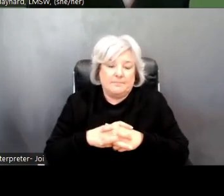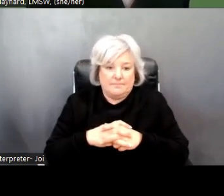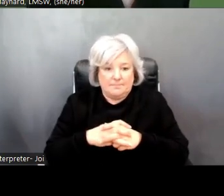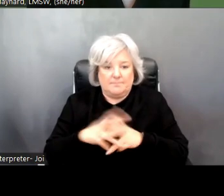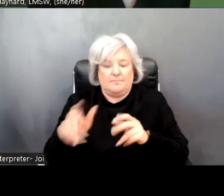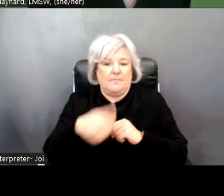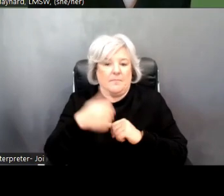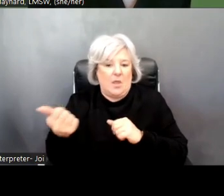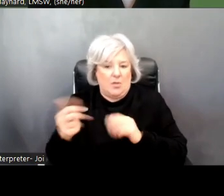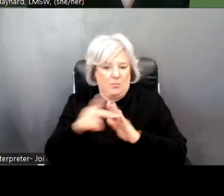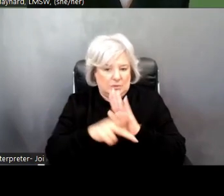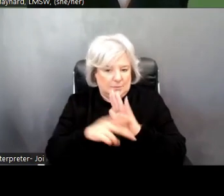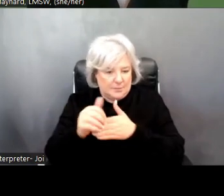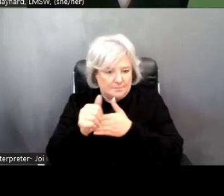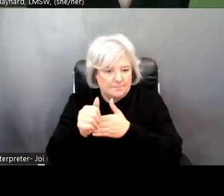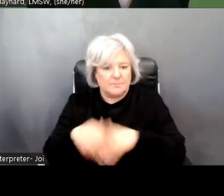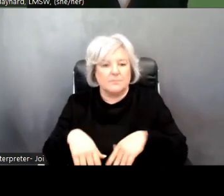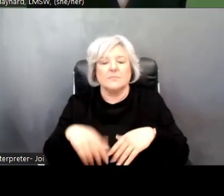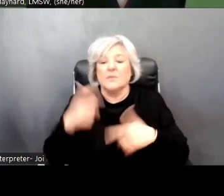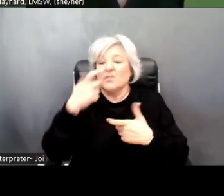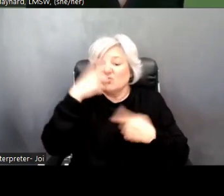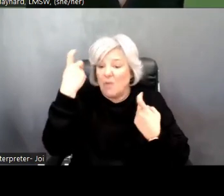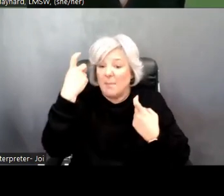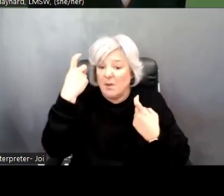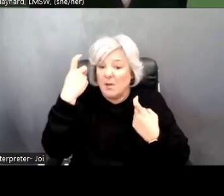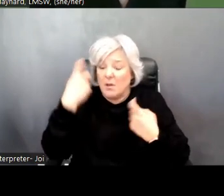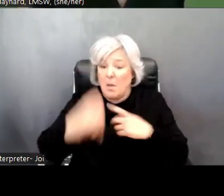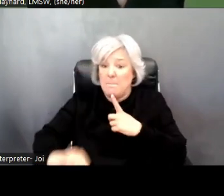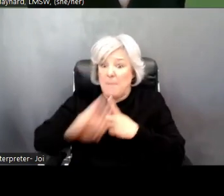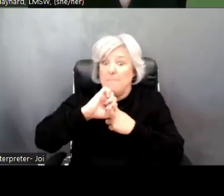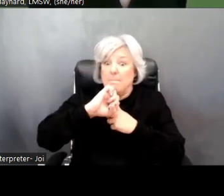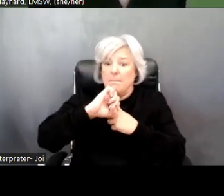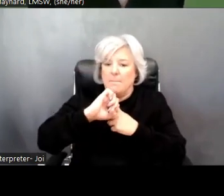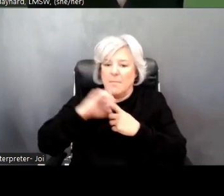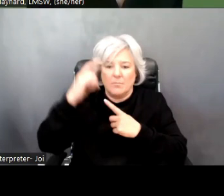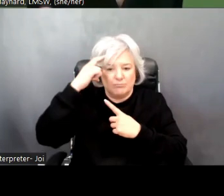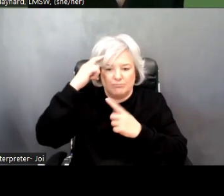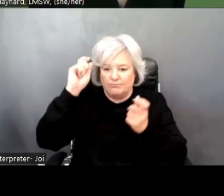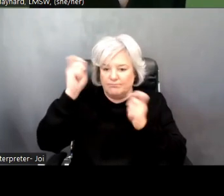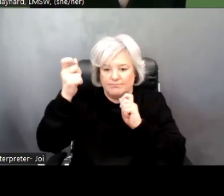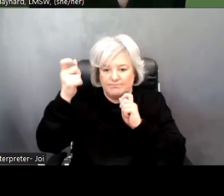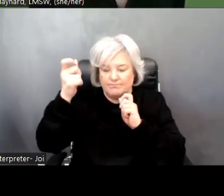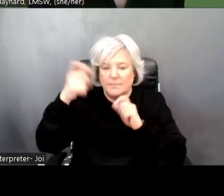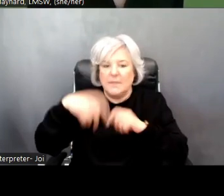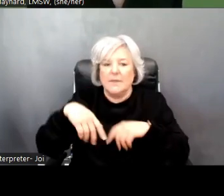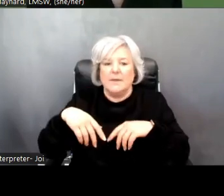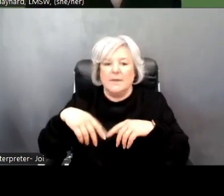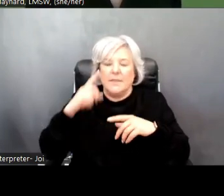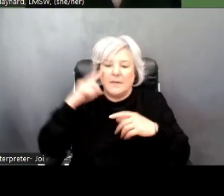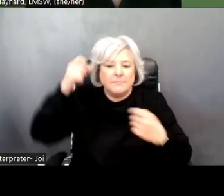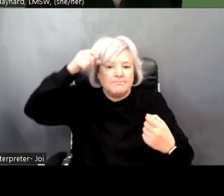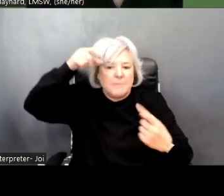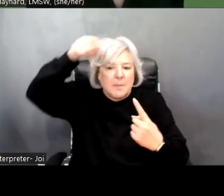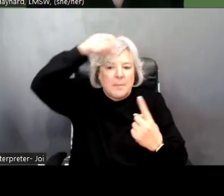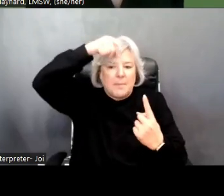Another one of our guiding principles is trauma changes the brain. Trauma changes the brain. It reinforces the synapses of